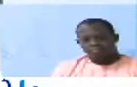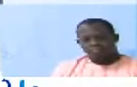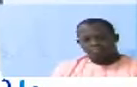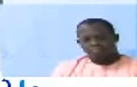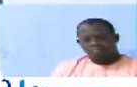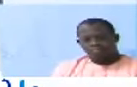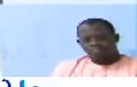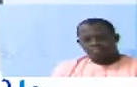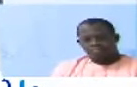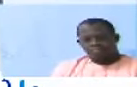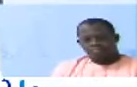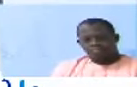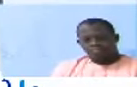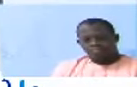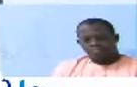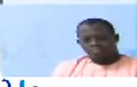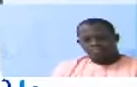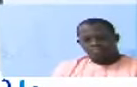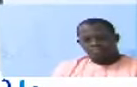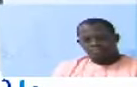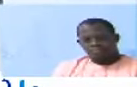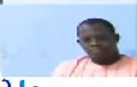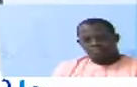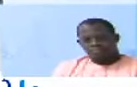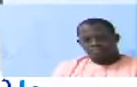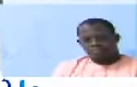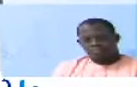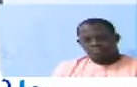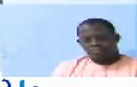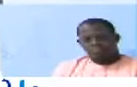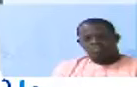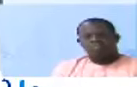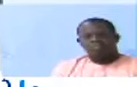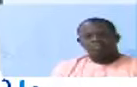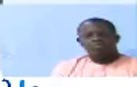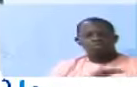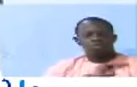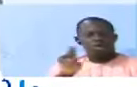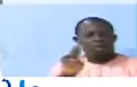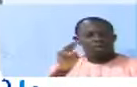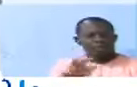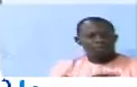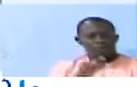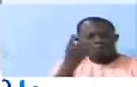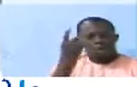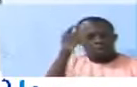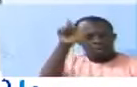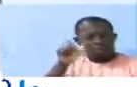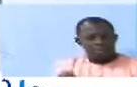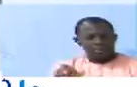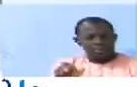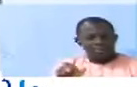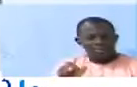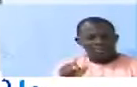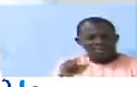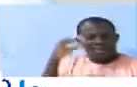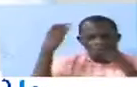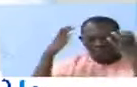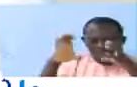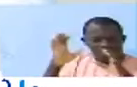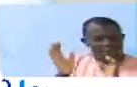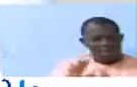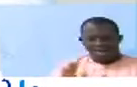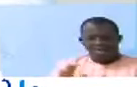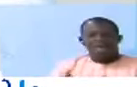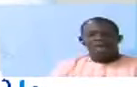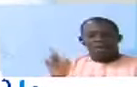makana. It was not one person affair. What we